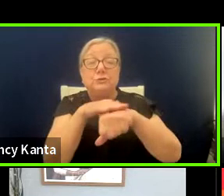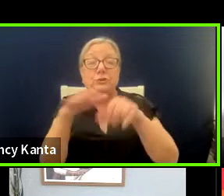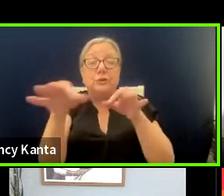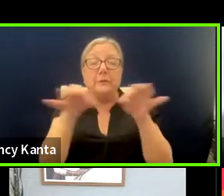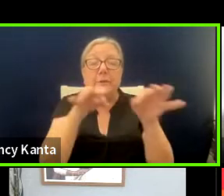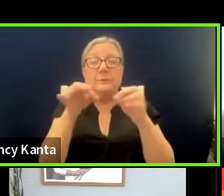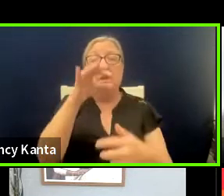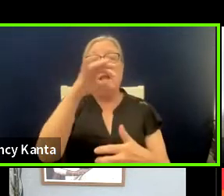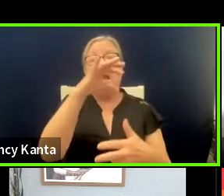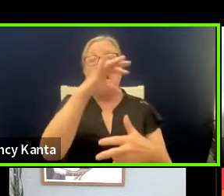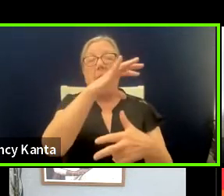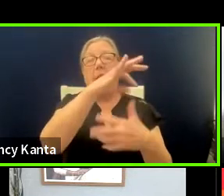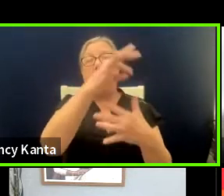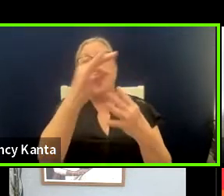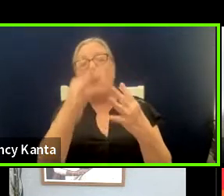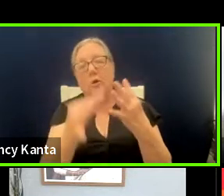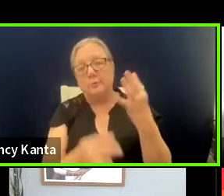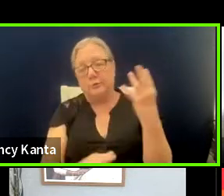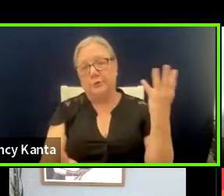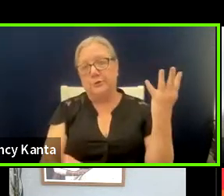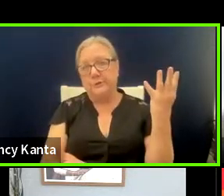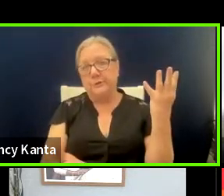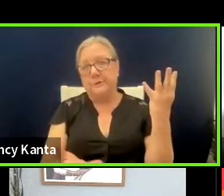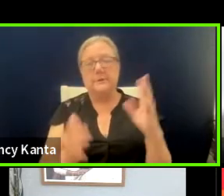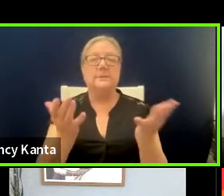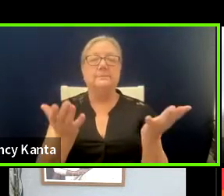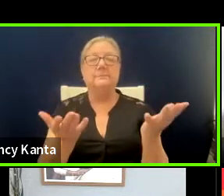what that means to folks.